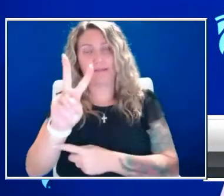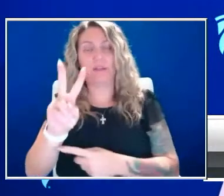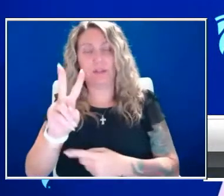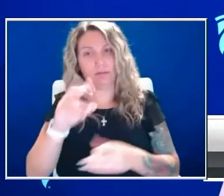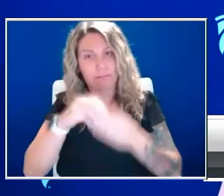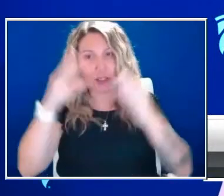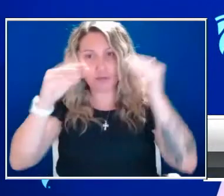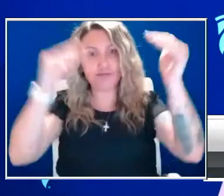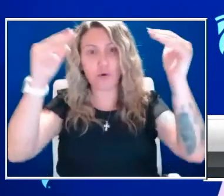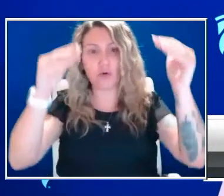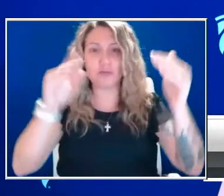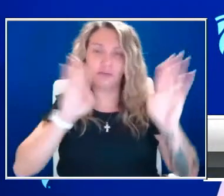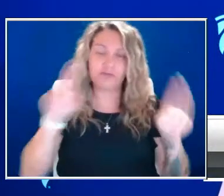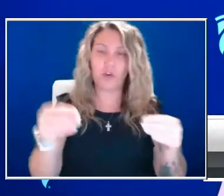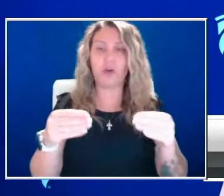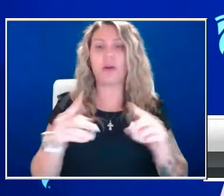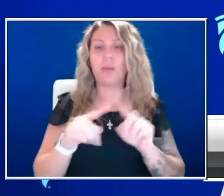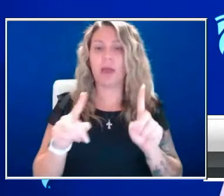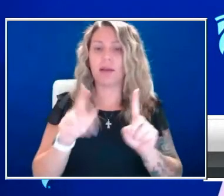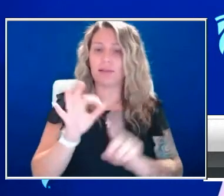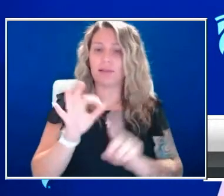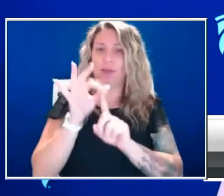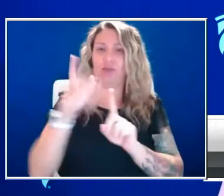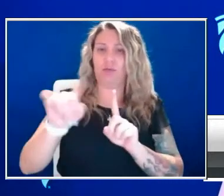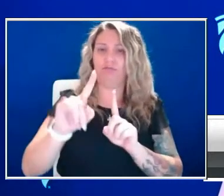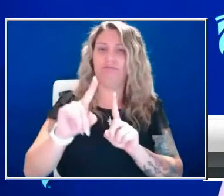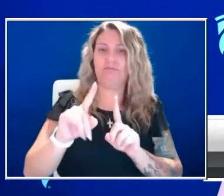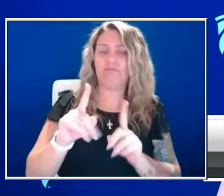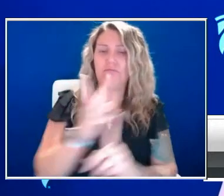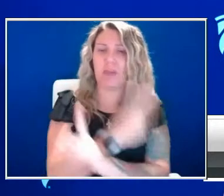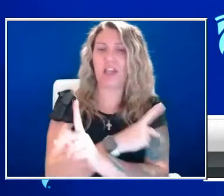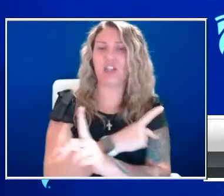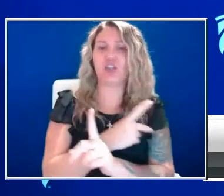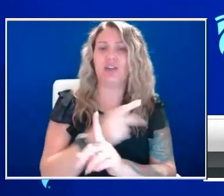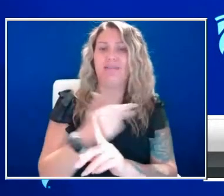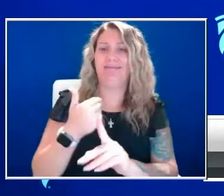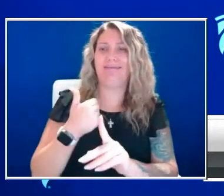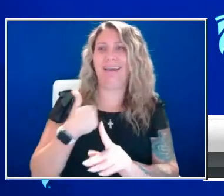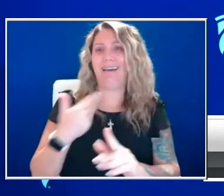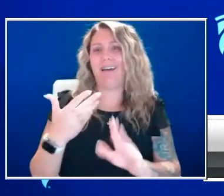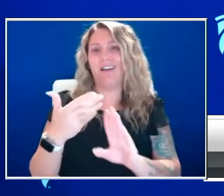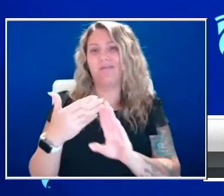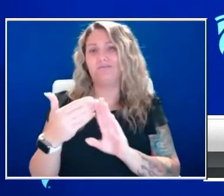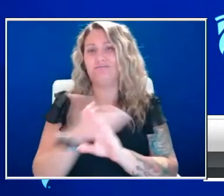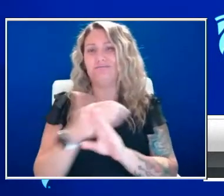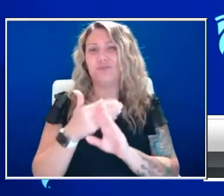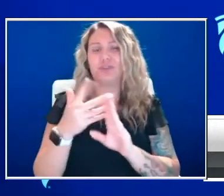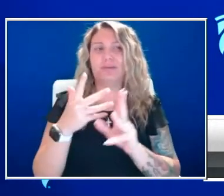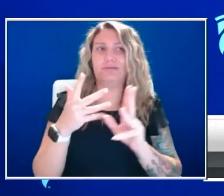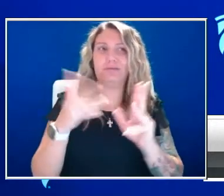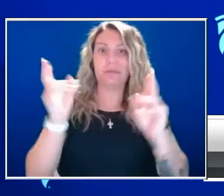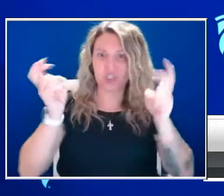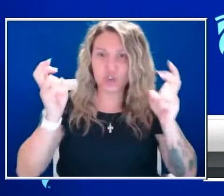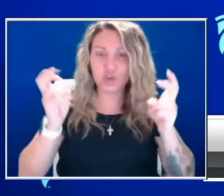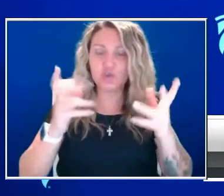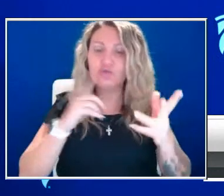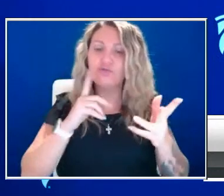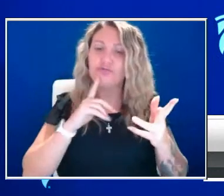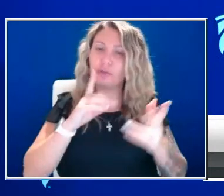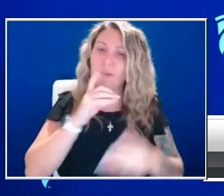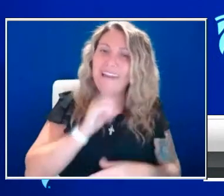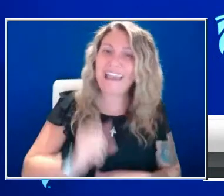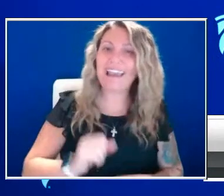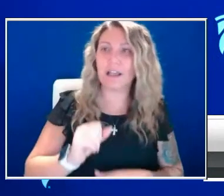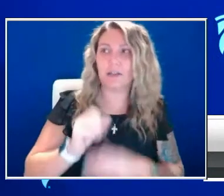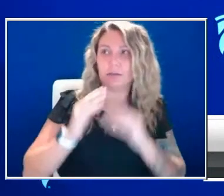especially those patients with comorbidities, even age. So certainly above 60, above 65, you